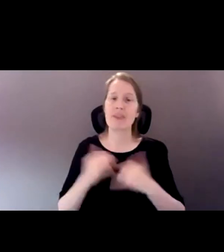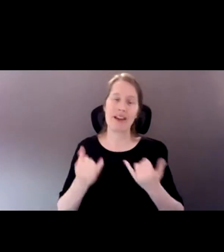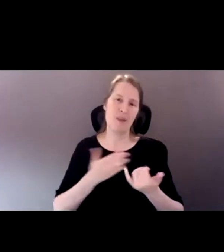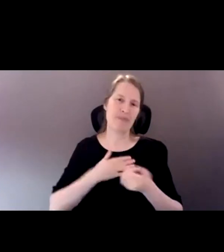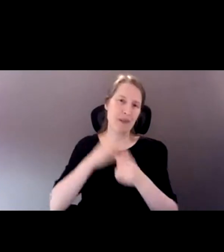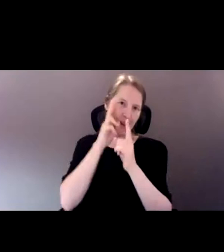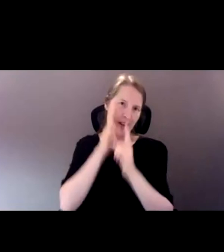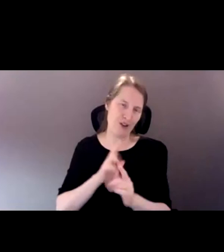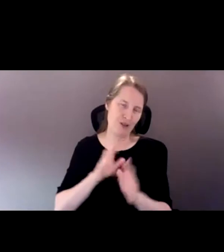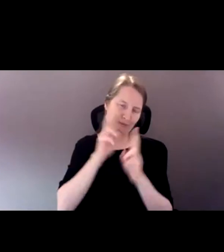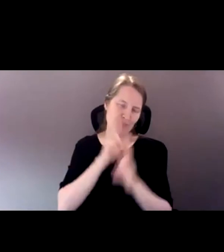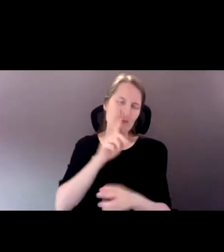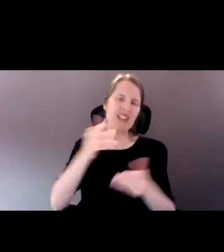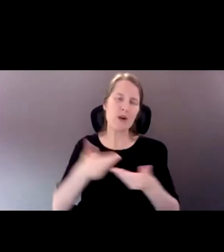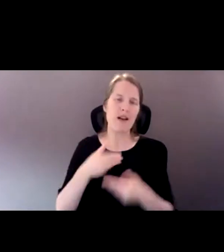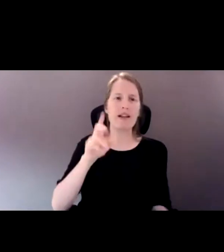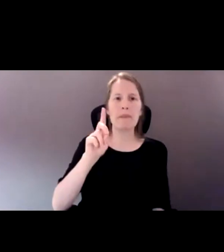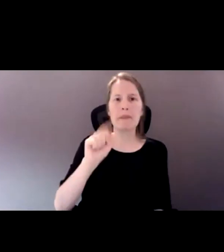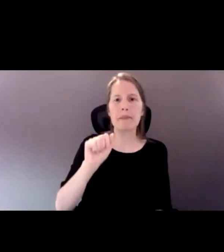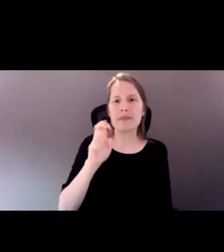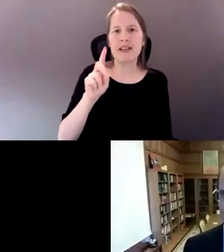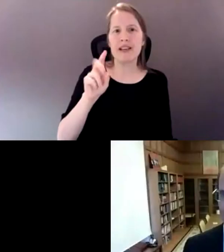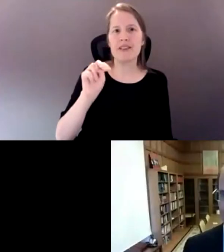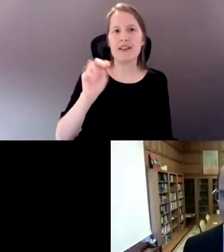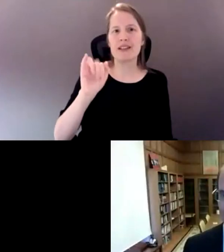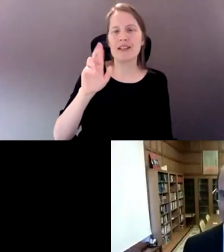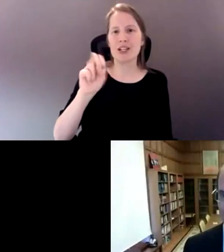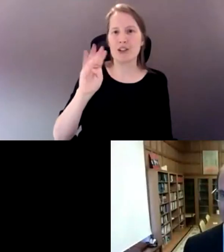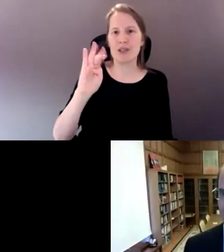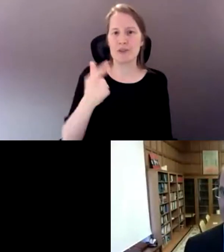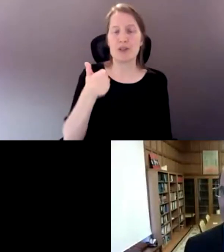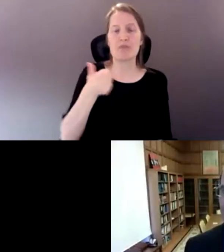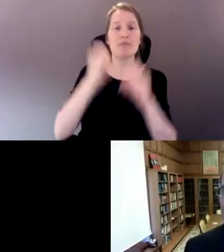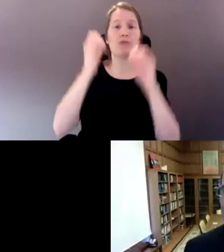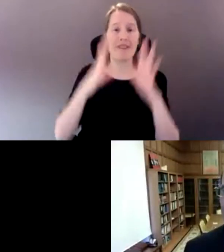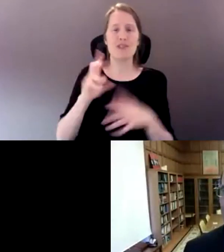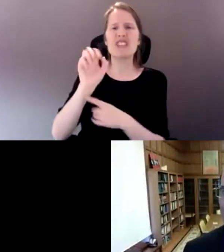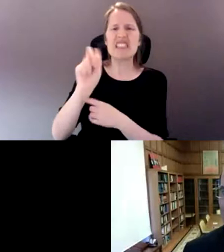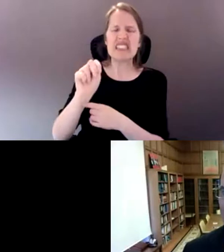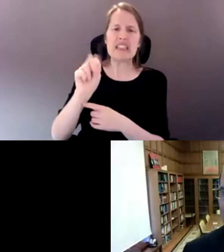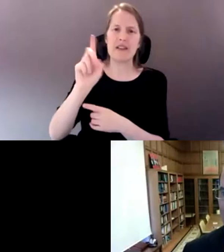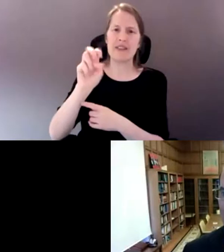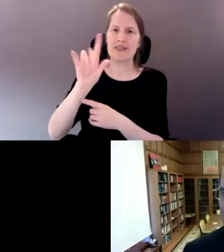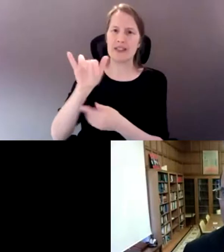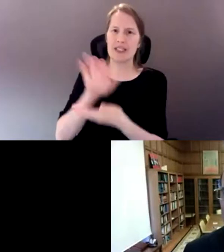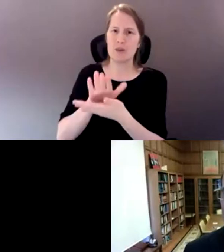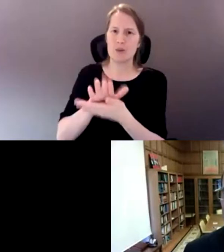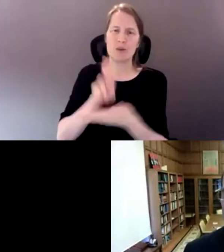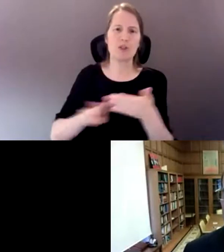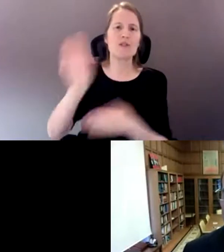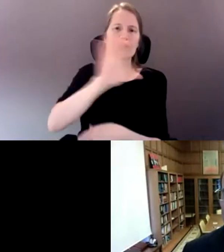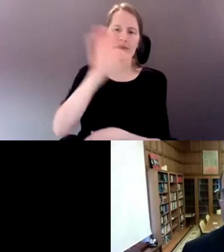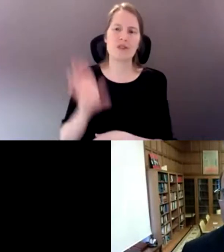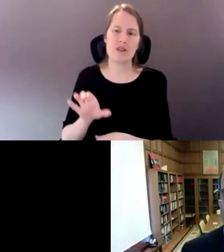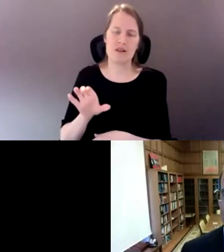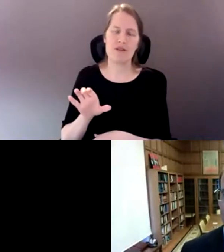welcome David Nirenberg. Professor David Nirenberg is Dean of the Divinity School at the University of Chicago.